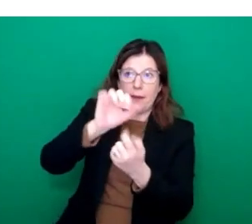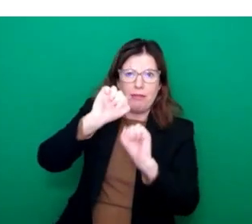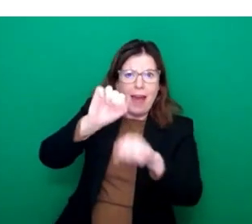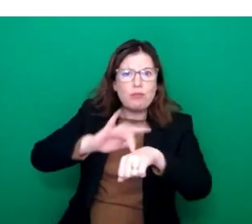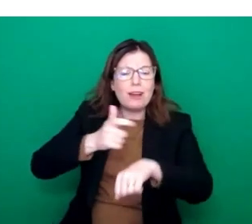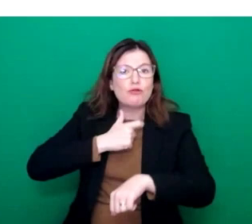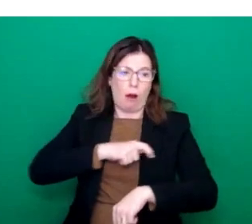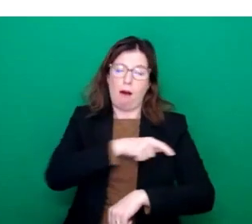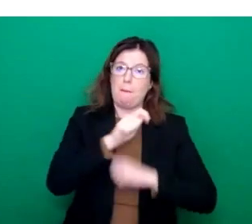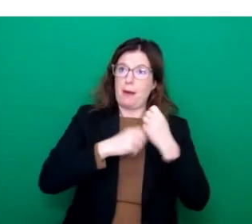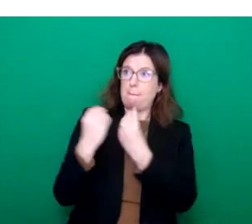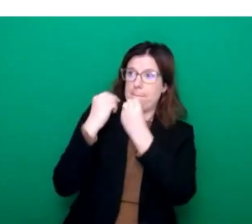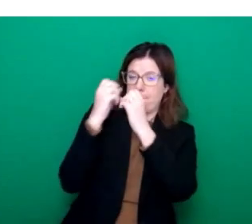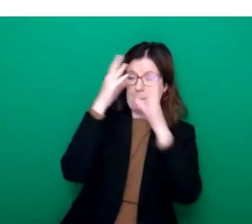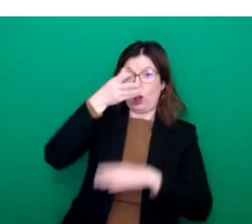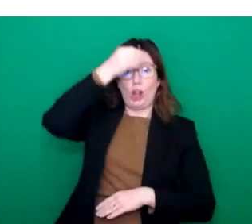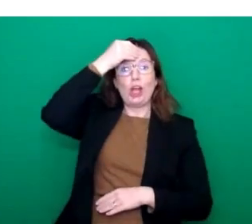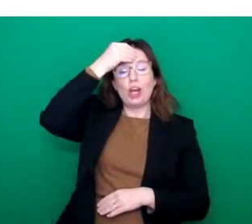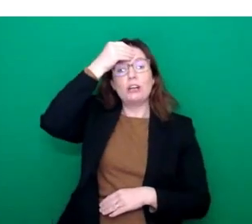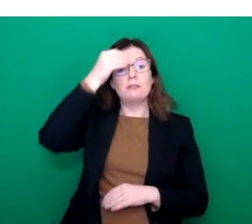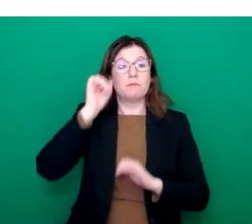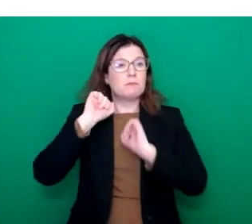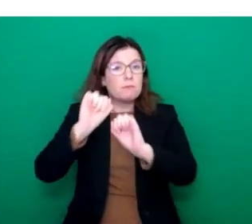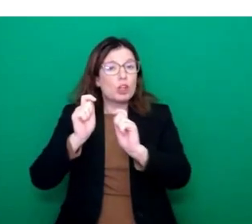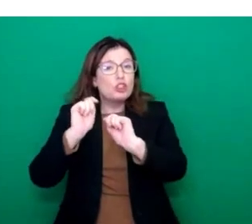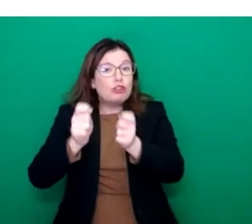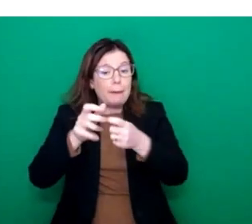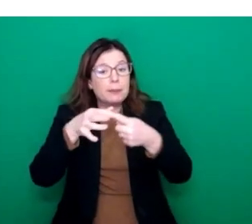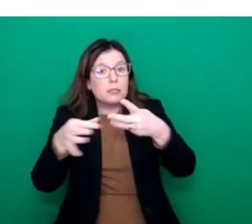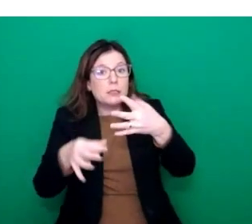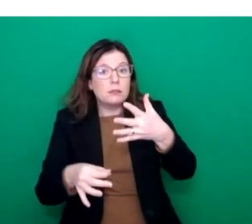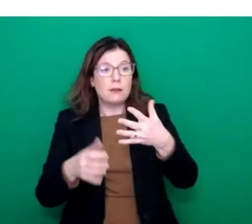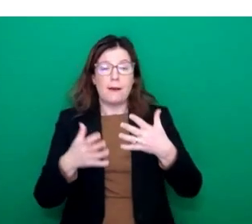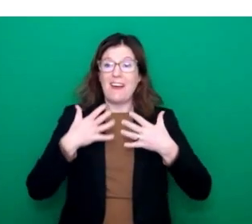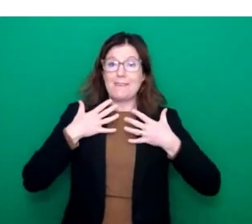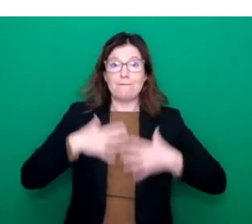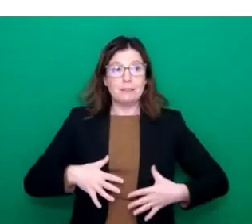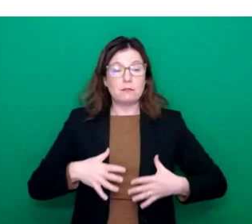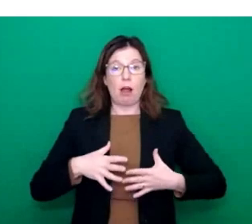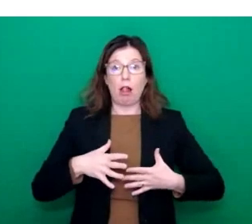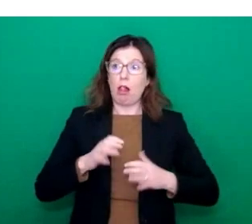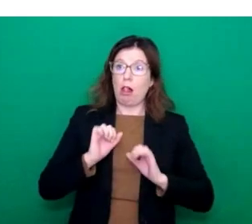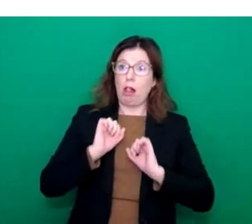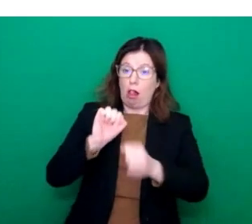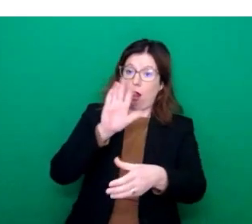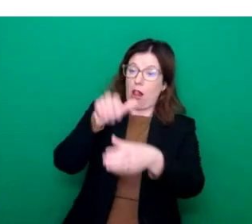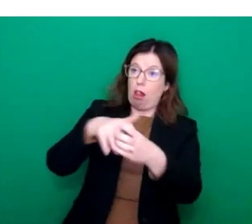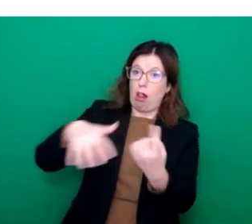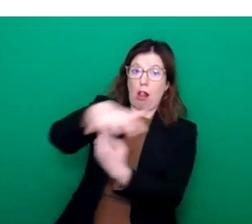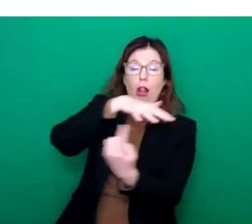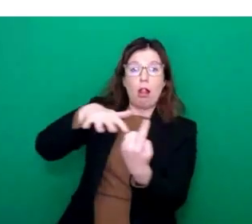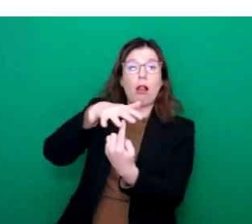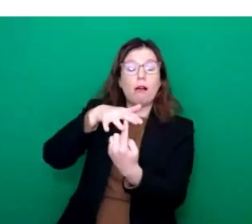get to understand some of the treatment and some of the physical characteristics of the renal specialism and